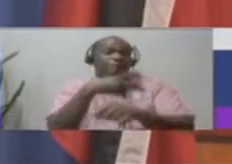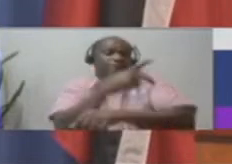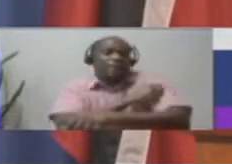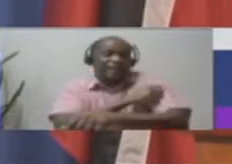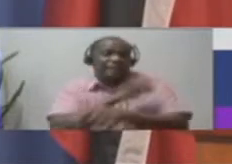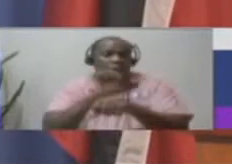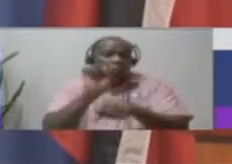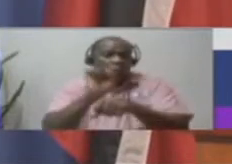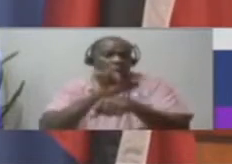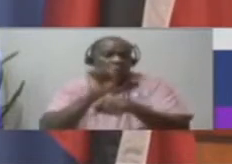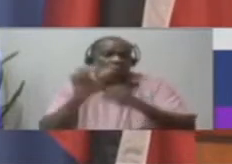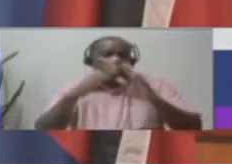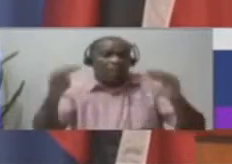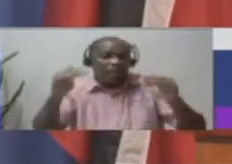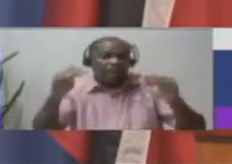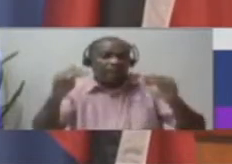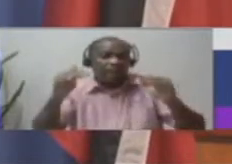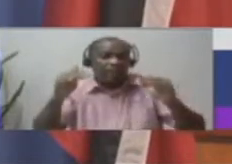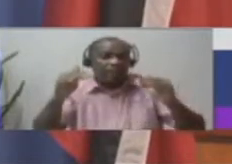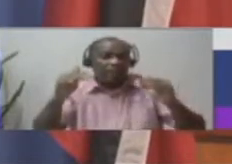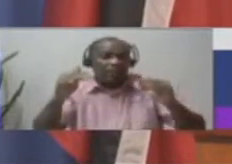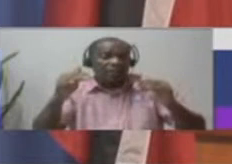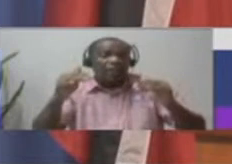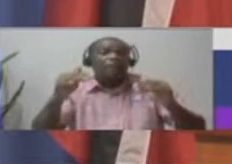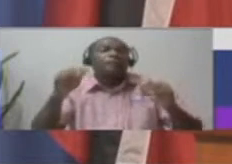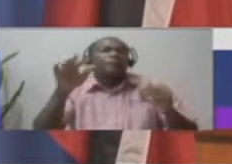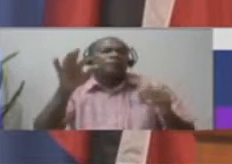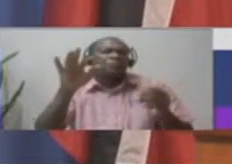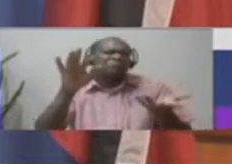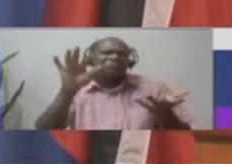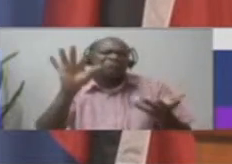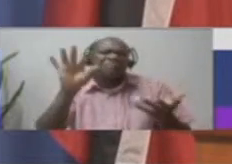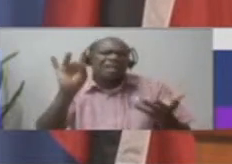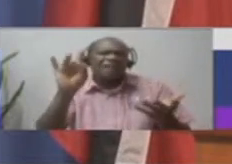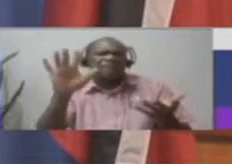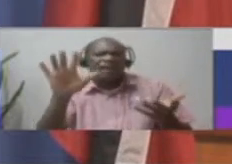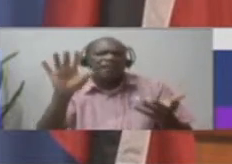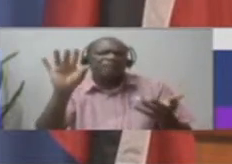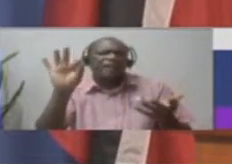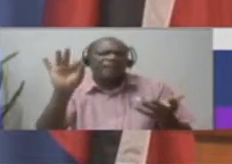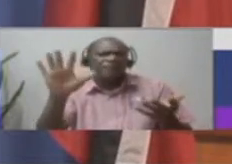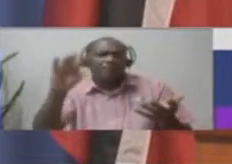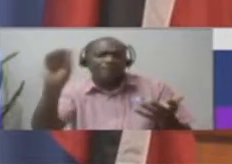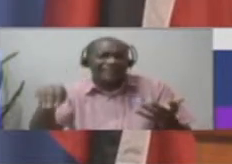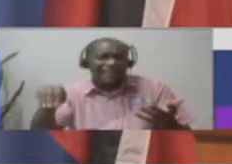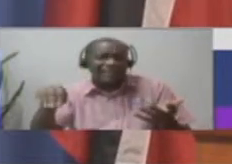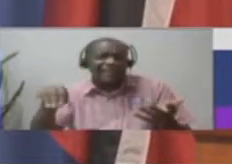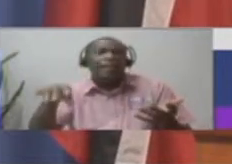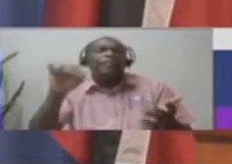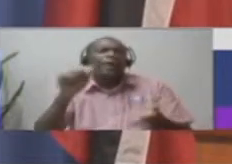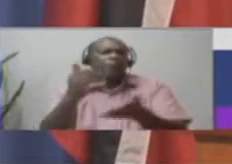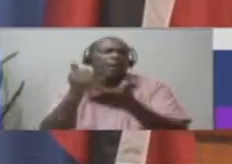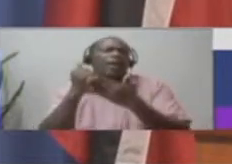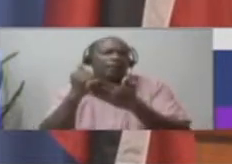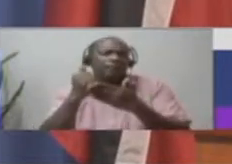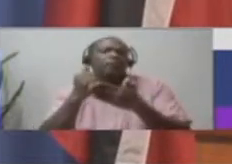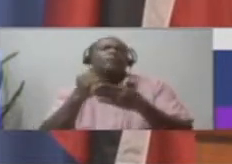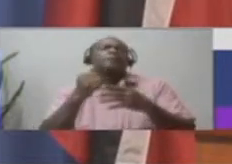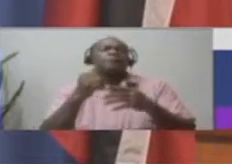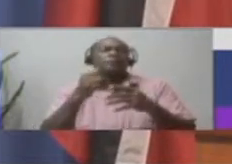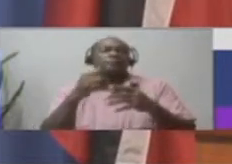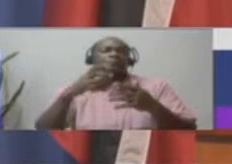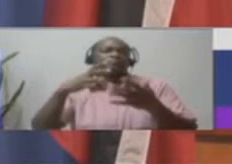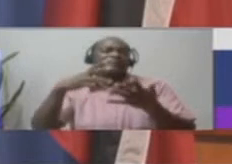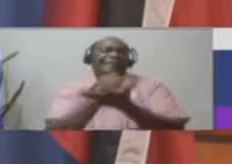95%, is in terms of preventing persons from having severe disease and preventing persons from dying after they